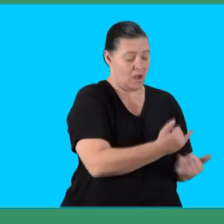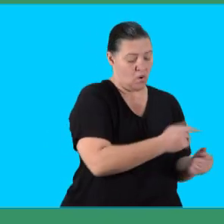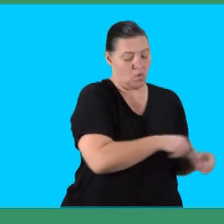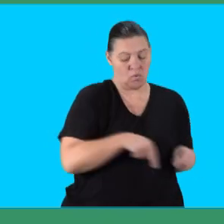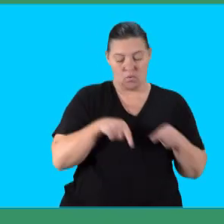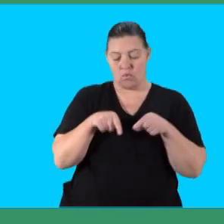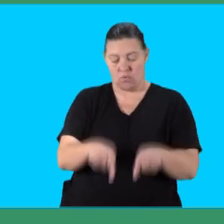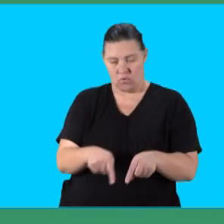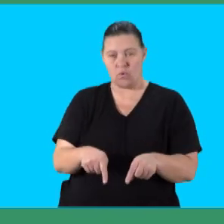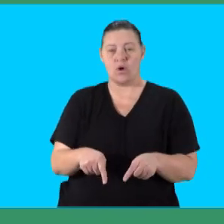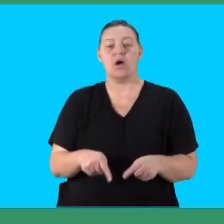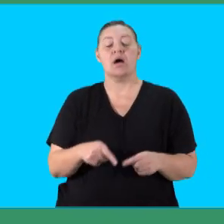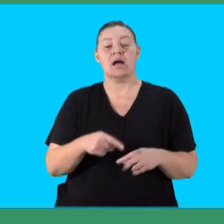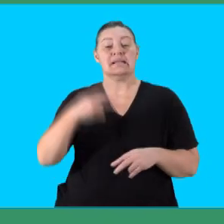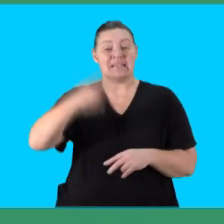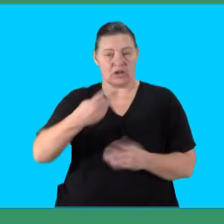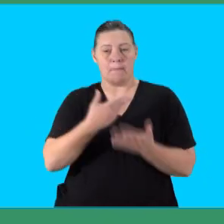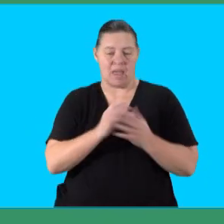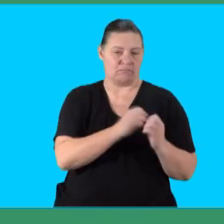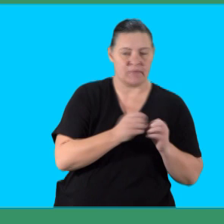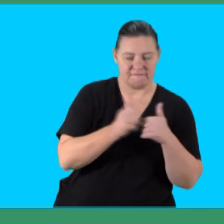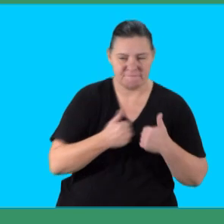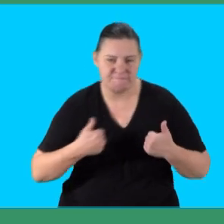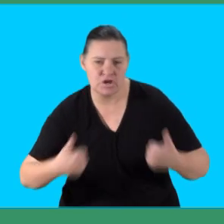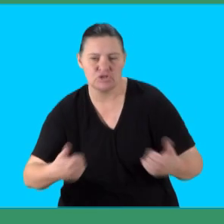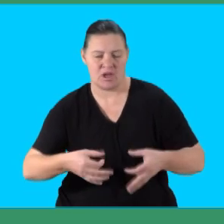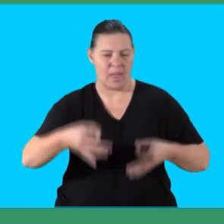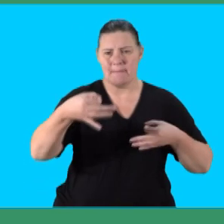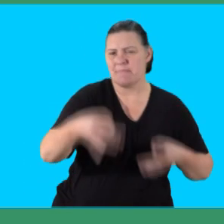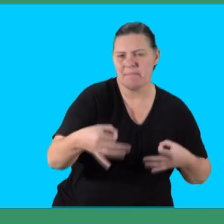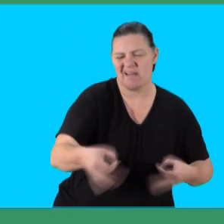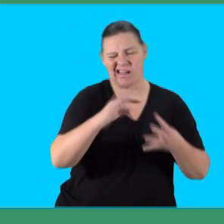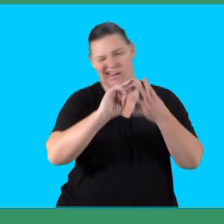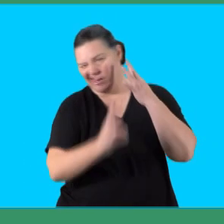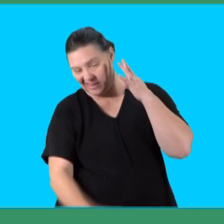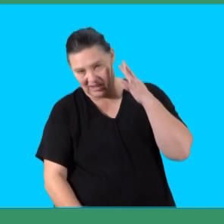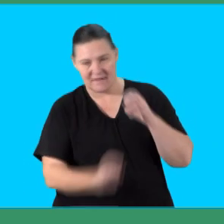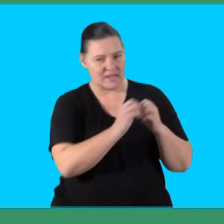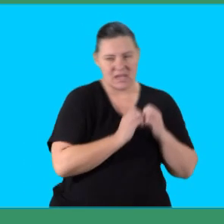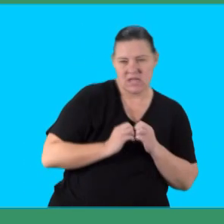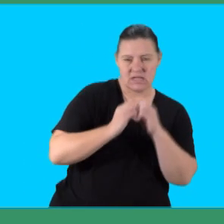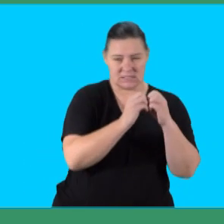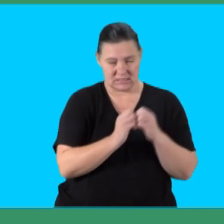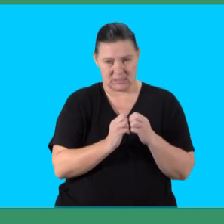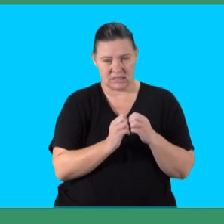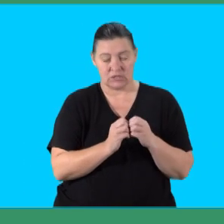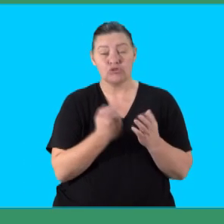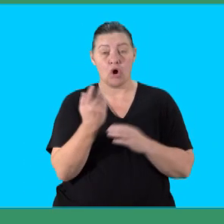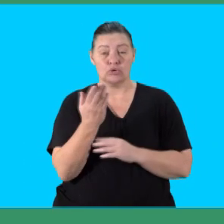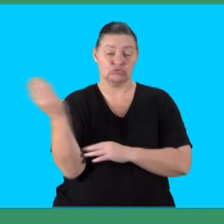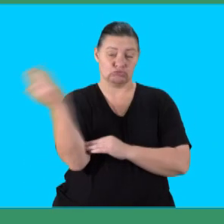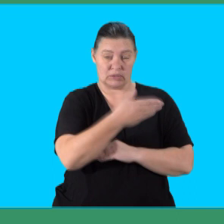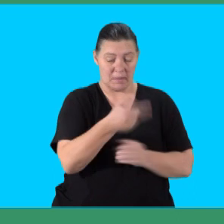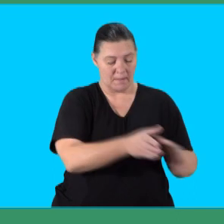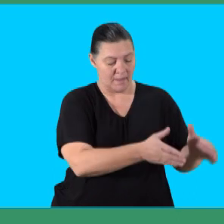to manufacture furniture, paper, or timber. So in the secondary sector now, they take those trees that